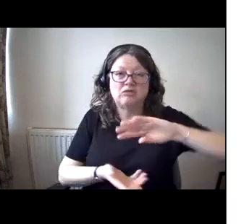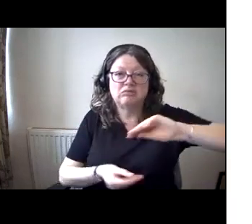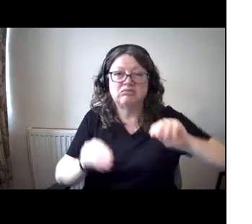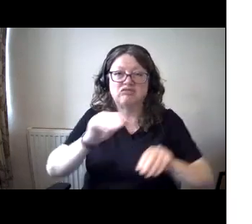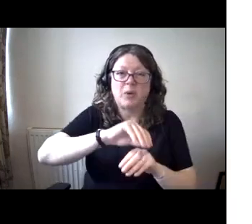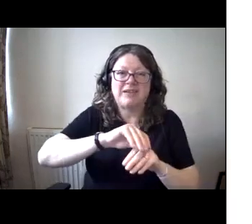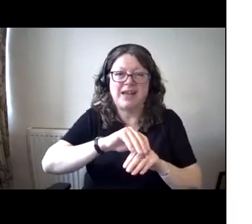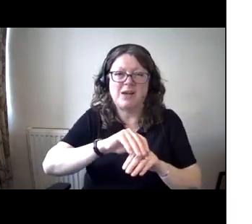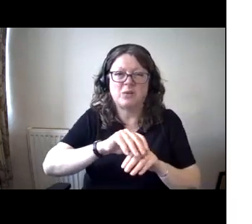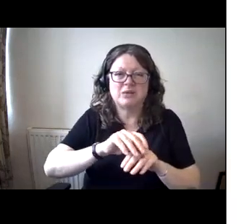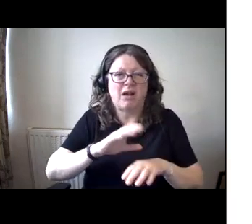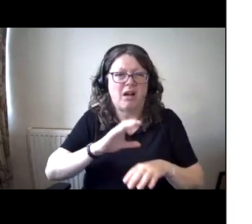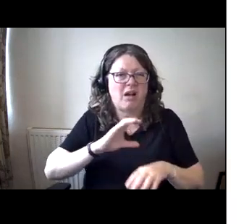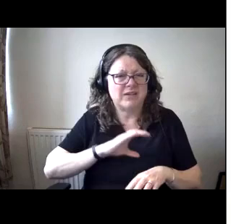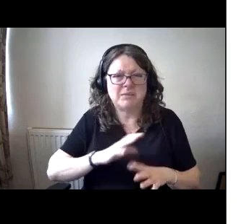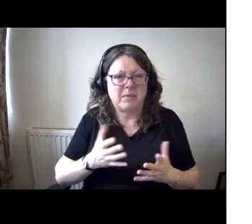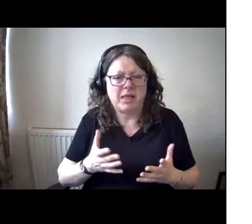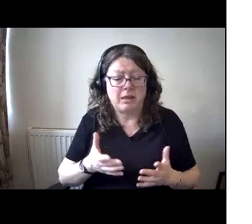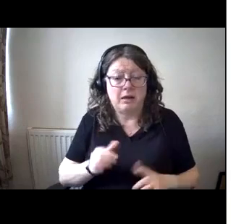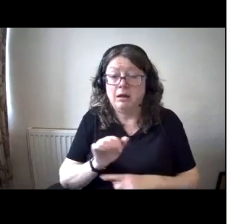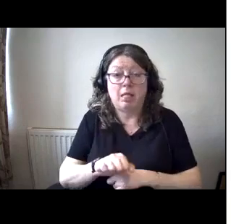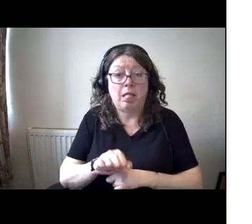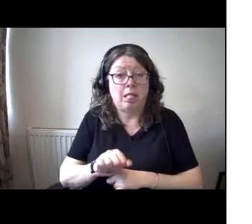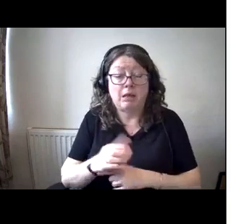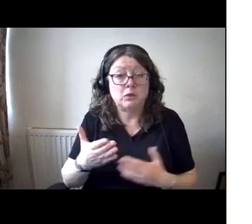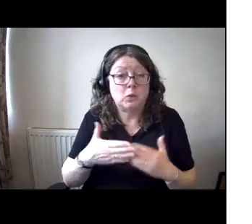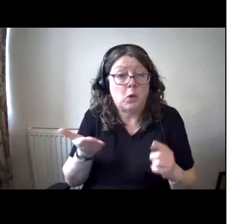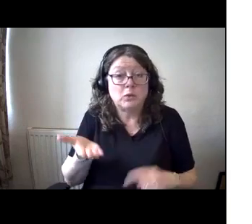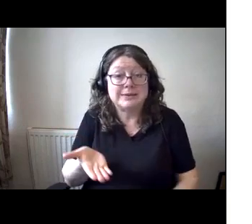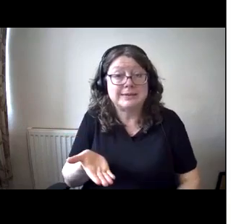down, shoes on the wrong feet, for example,